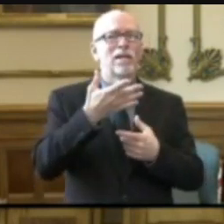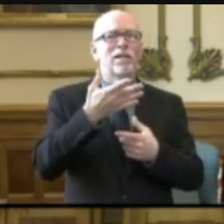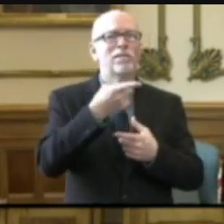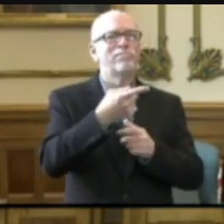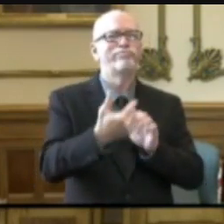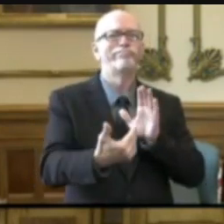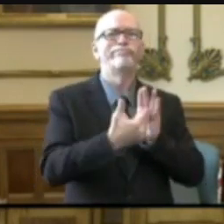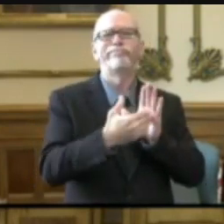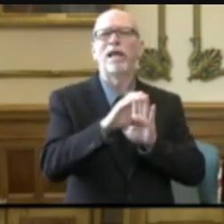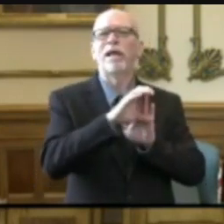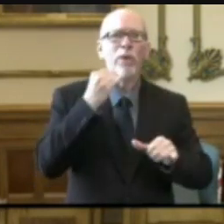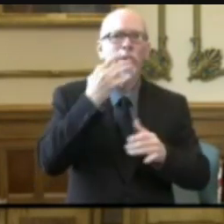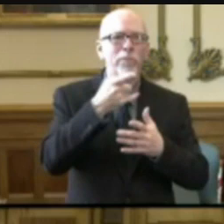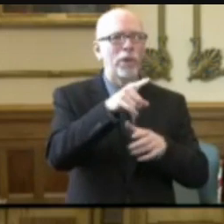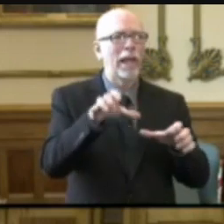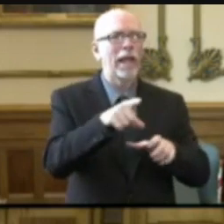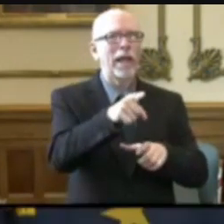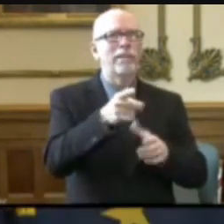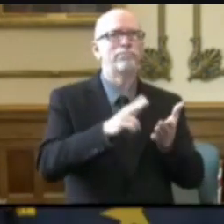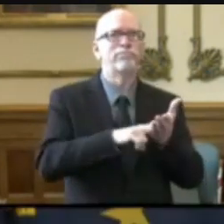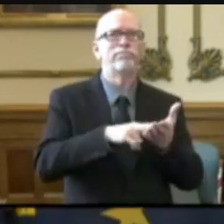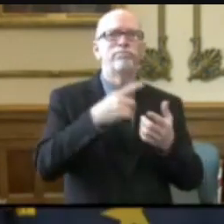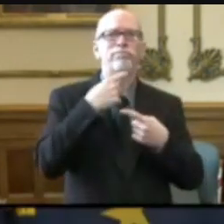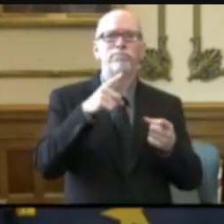an unconstitutional action on you.